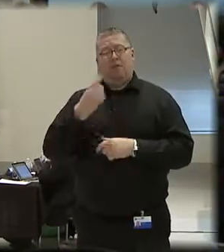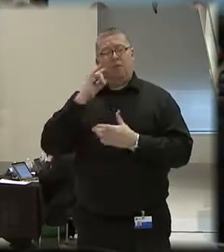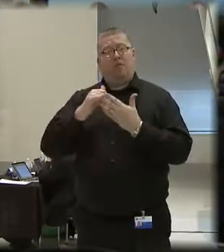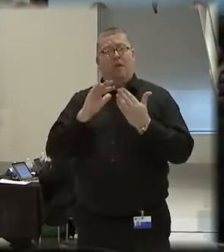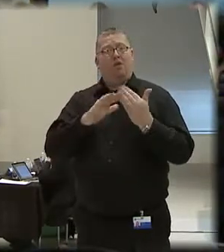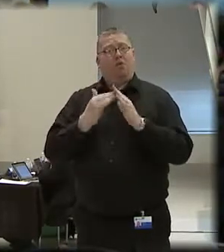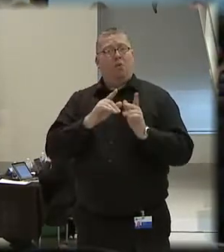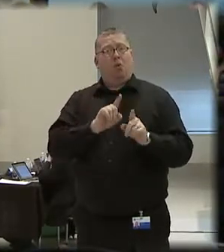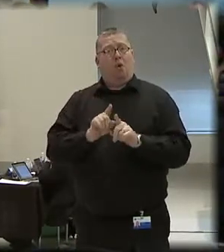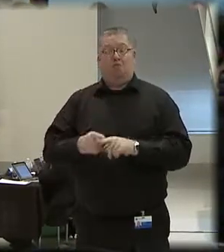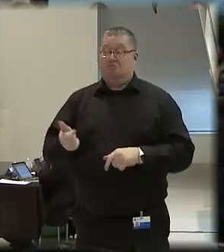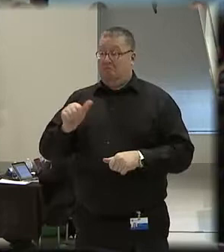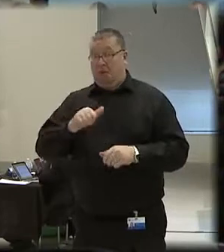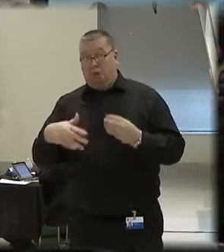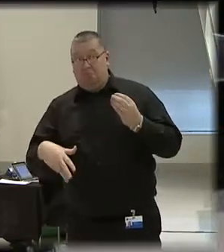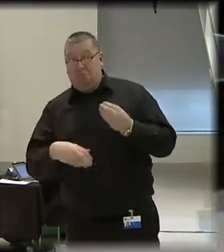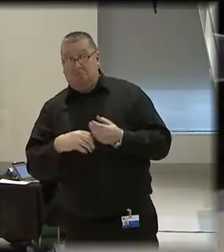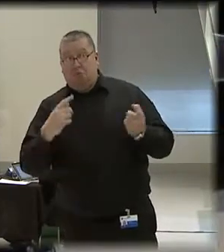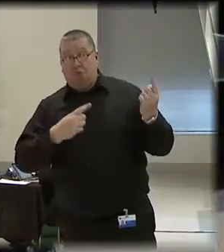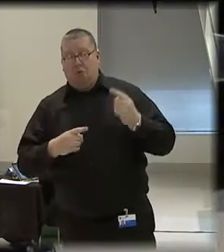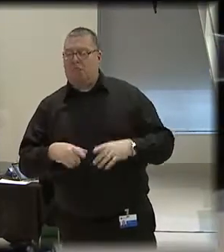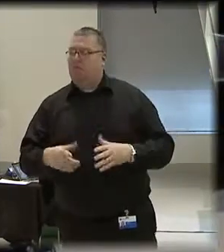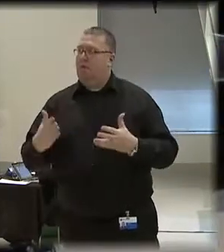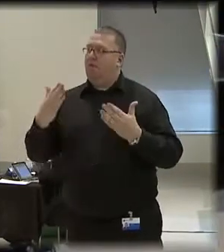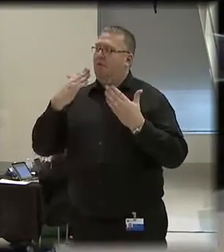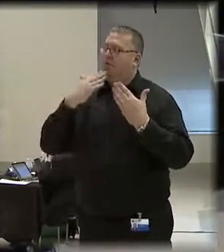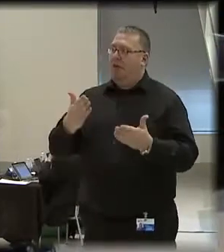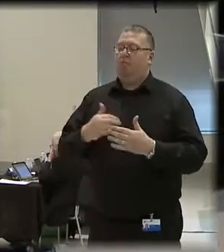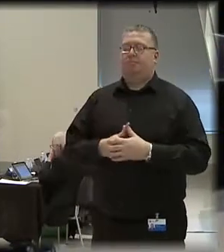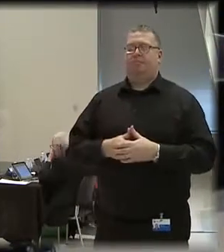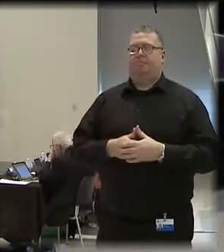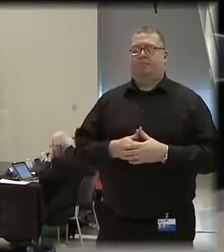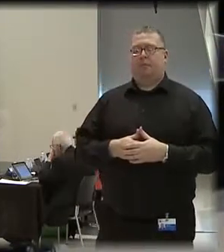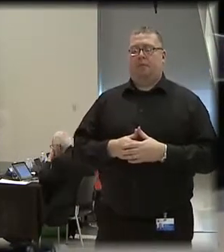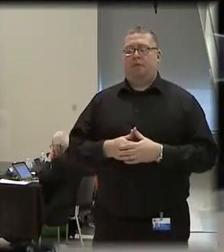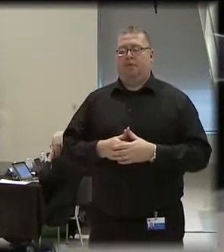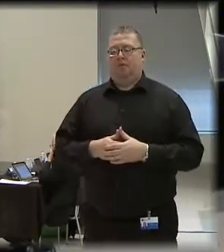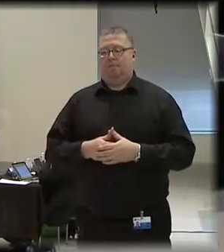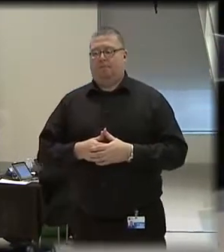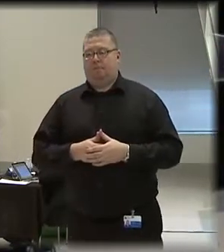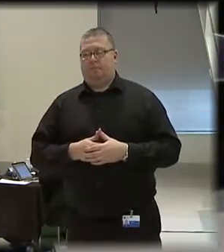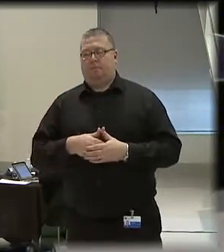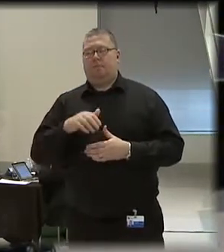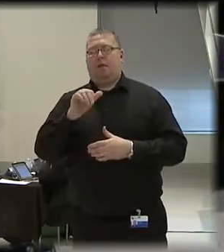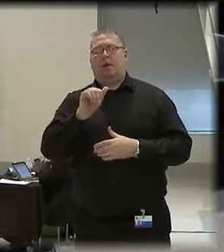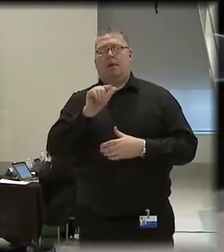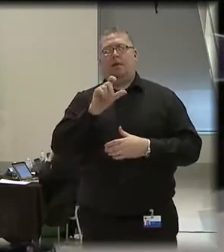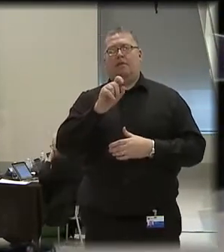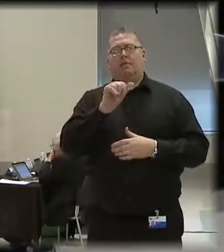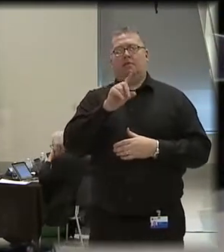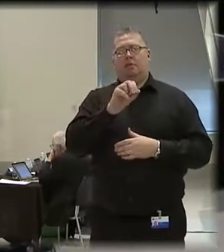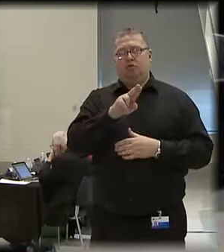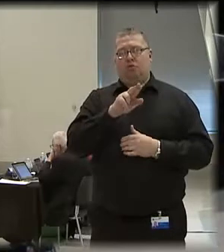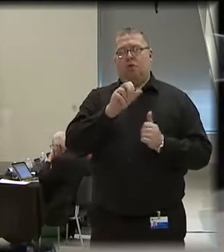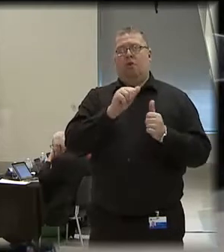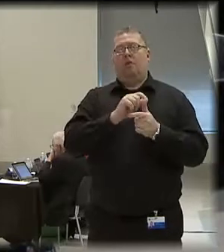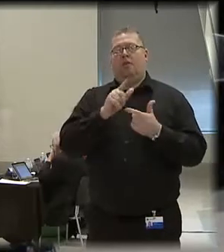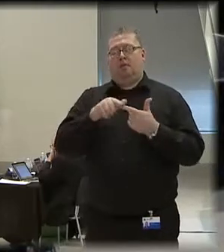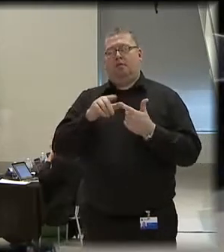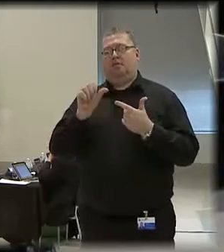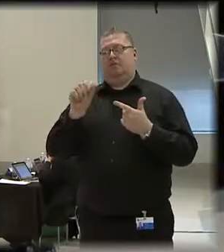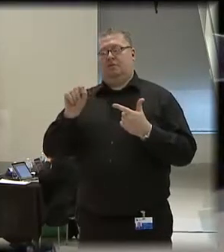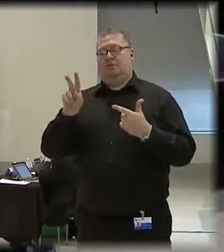Any additional follow-up? Okay. Thank you. Cedric Alexander, followed by Brian Stevenson. Thank you very